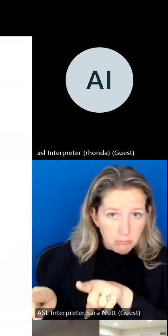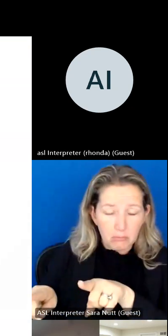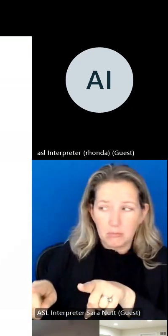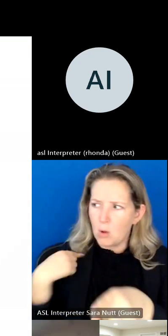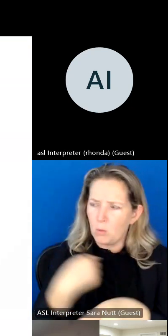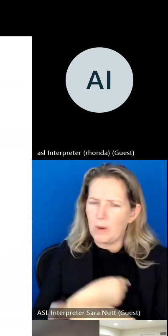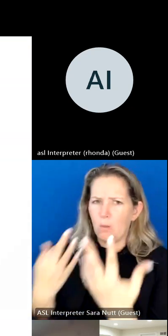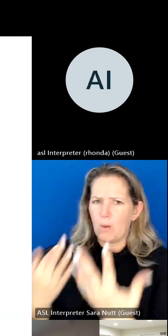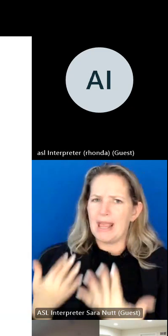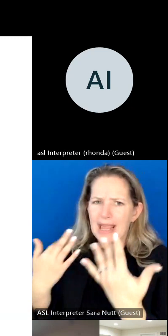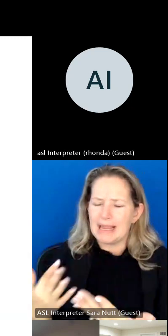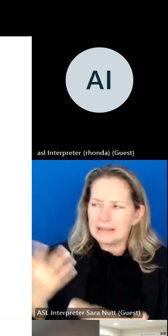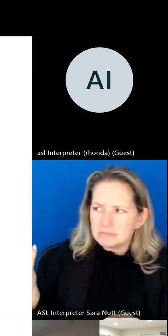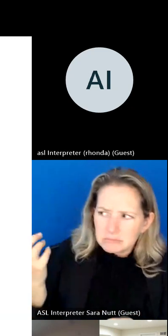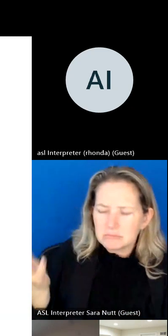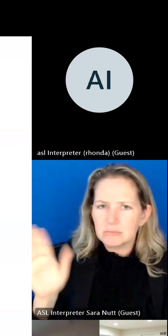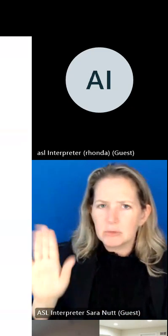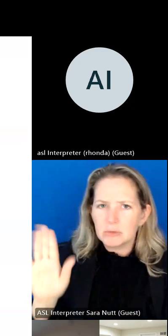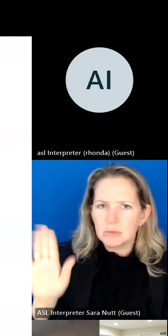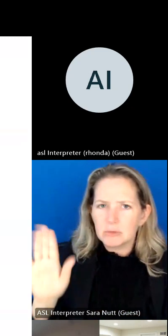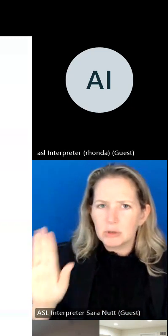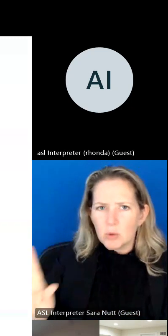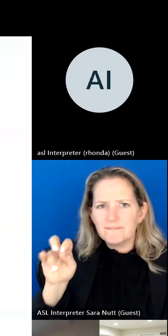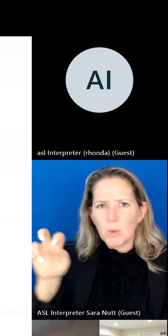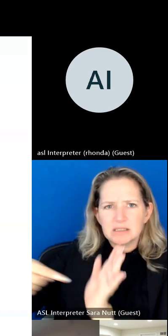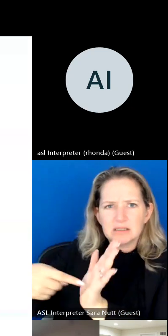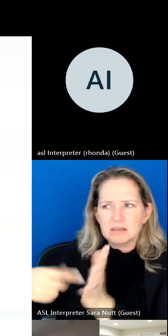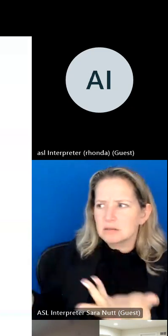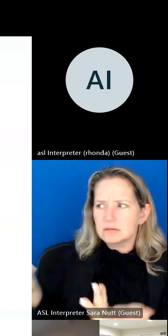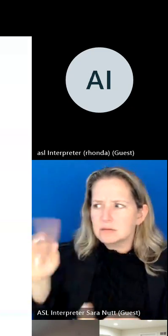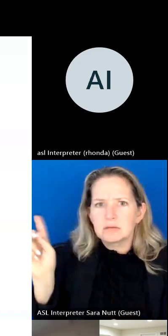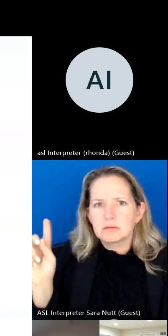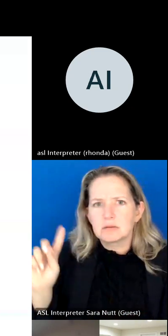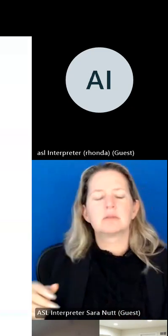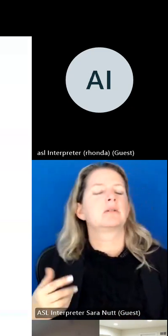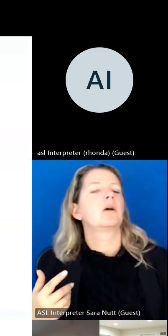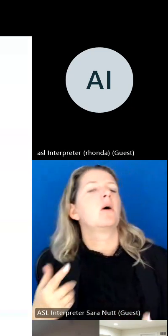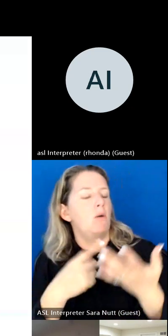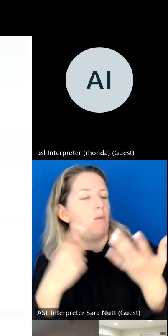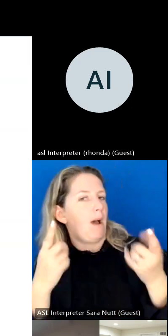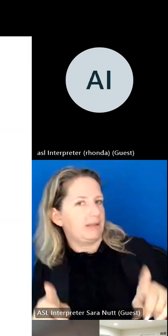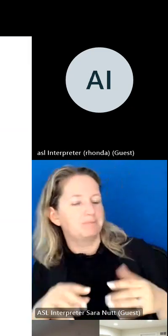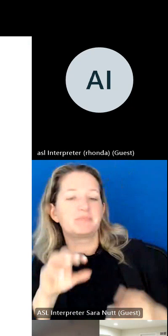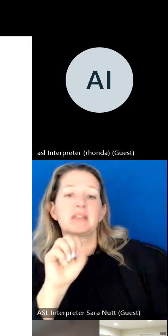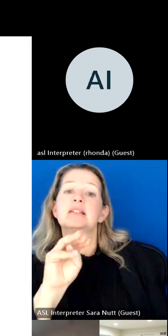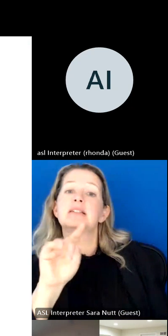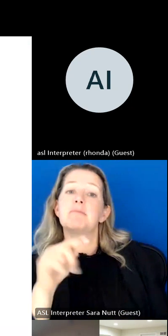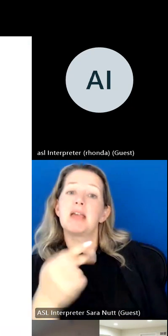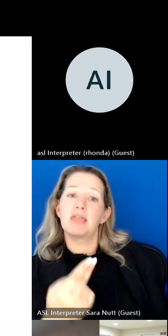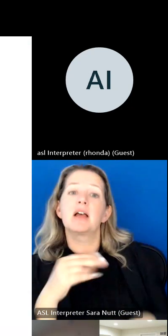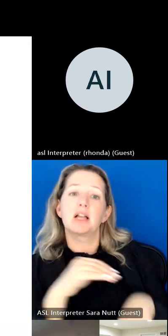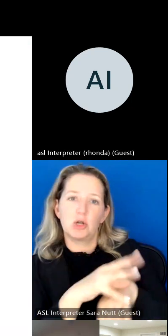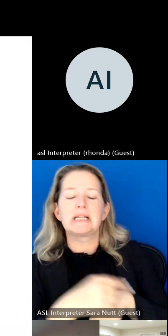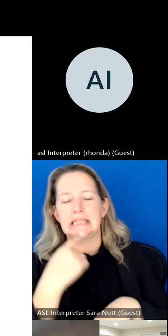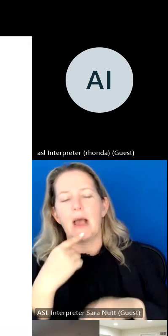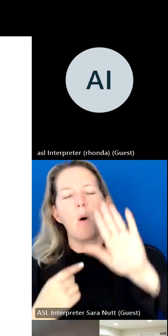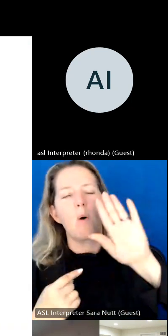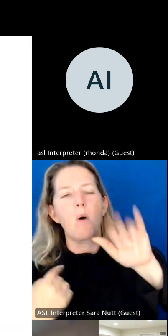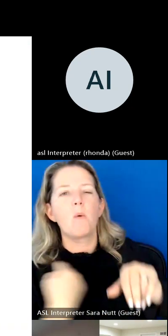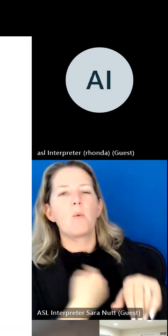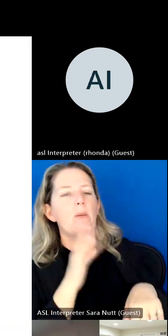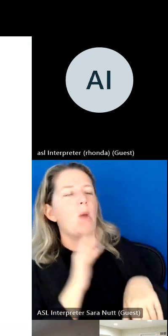we're waiting for the invoice. So then what happens is Smith can either say, hey, we're going to invoice, and then the invoice, and then it gets